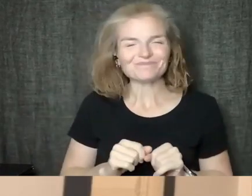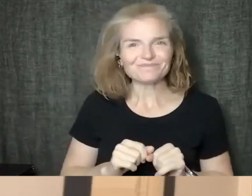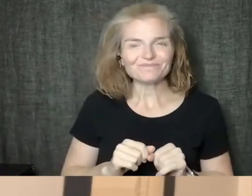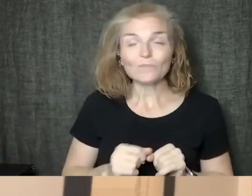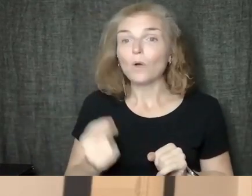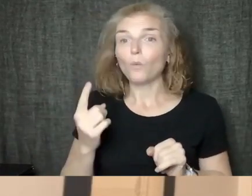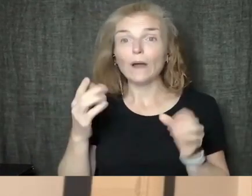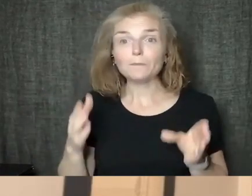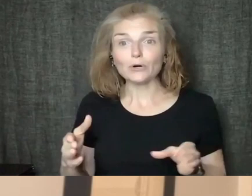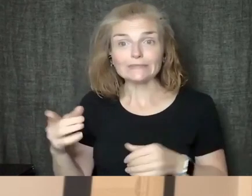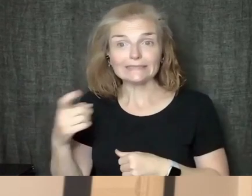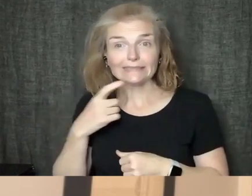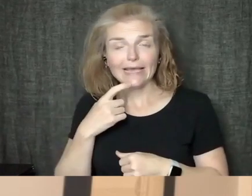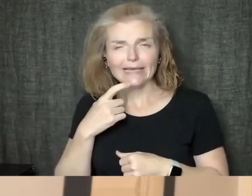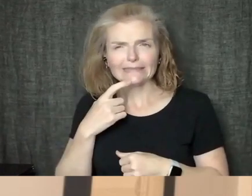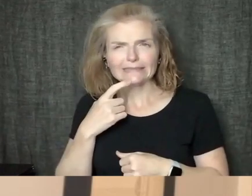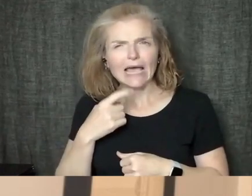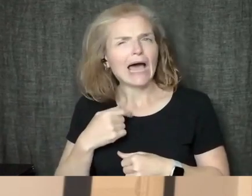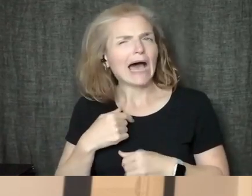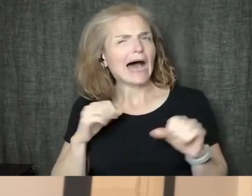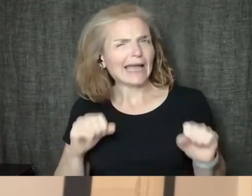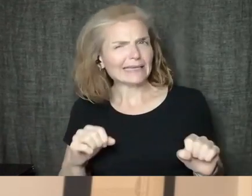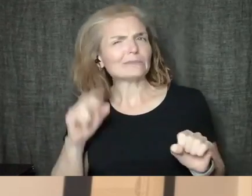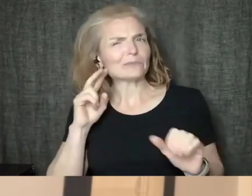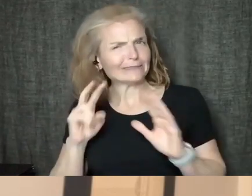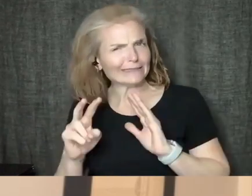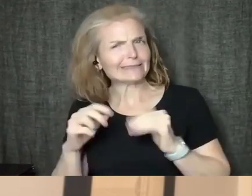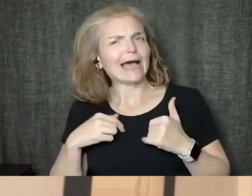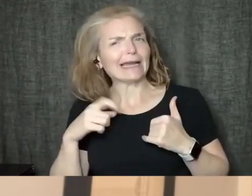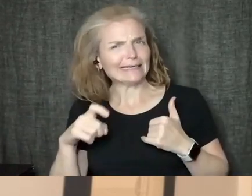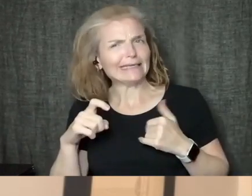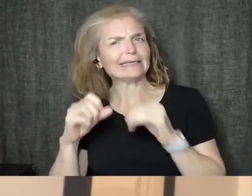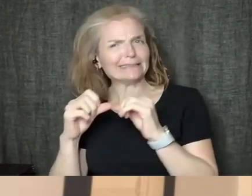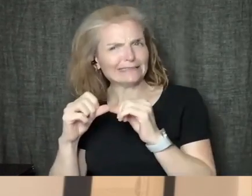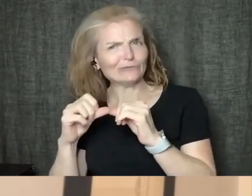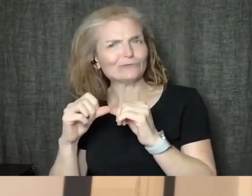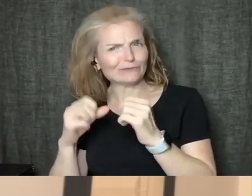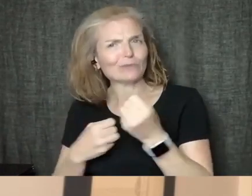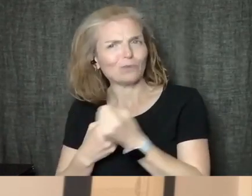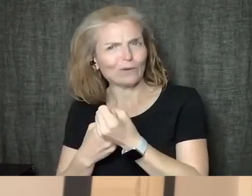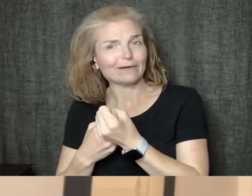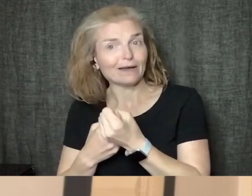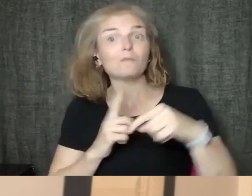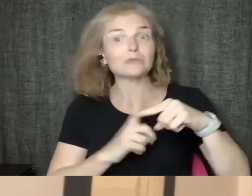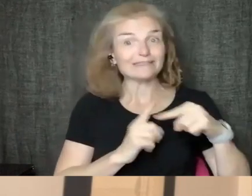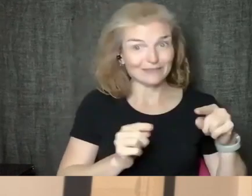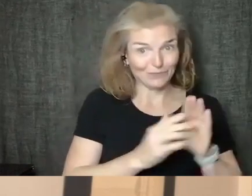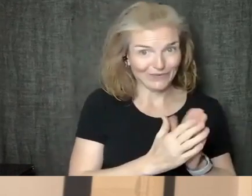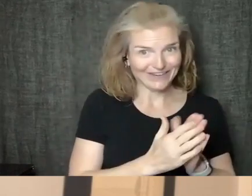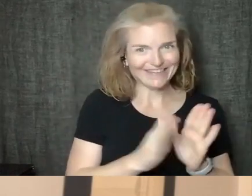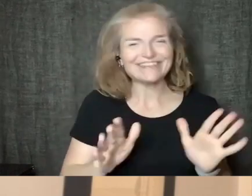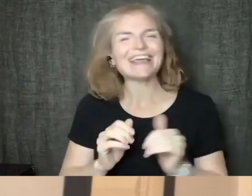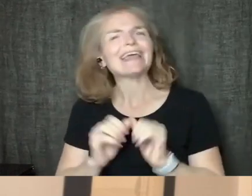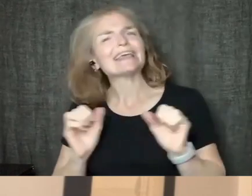One person says, I can see needing ongoing guidance along with the book, which is great, by the way. Can you recommend some